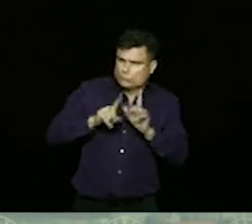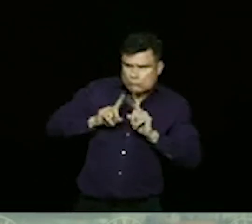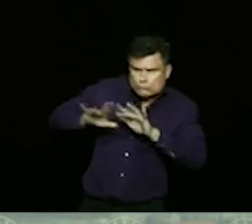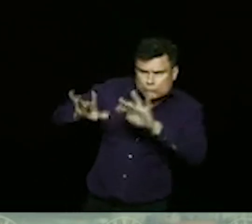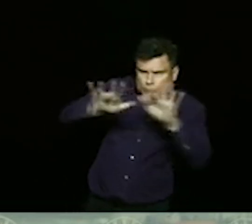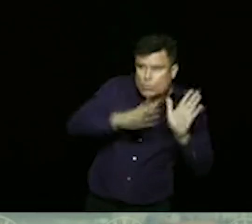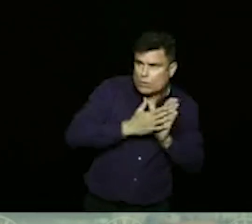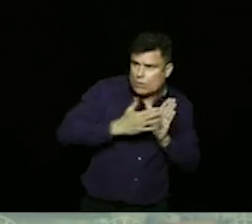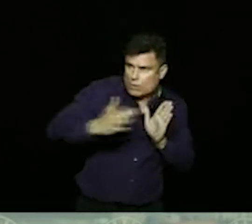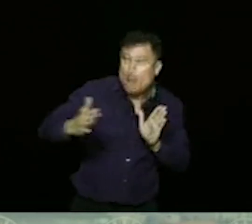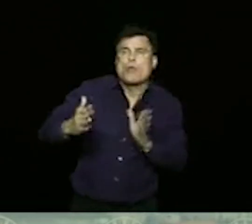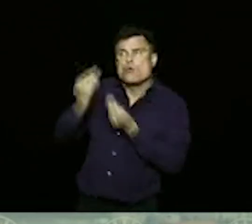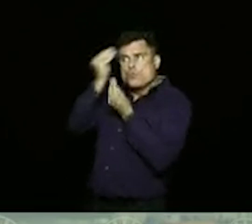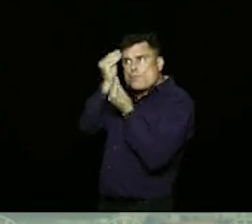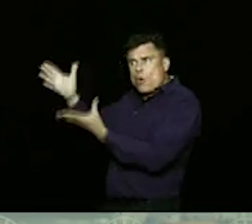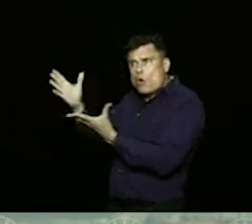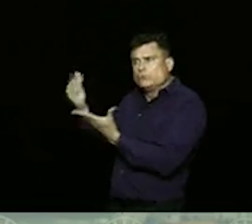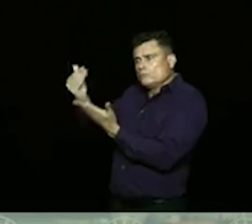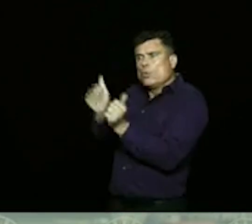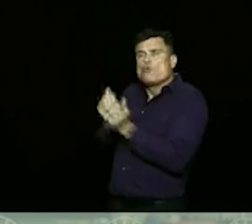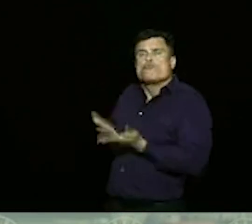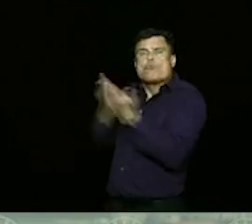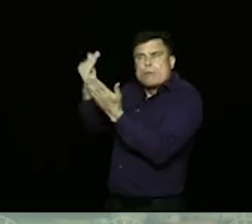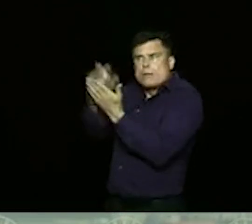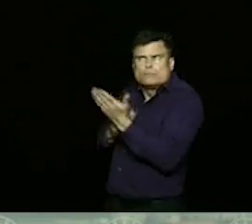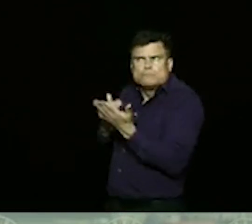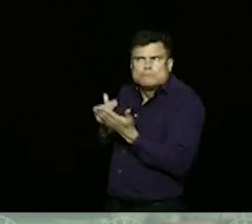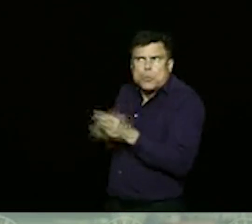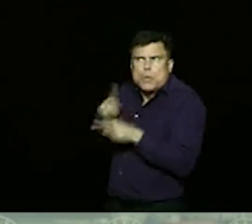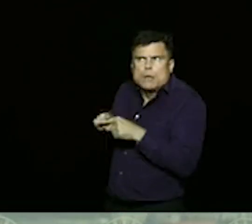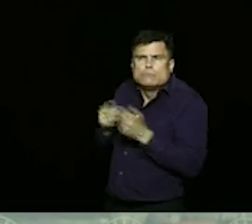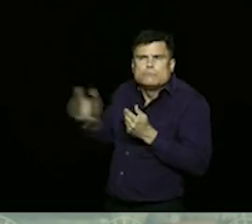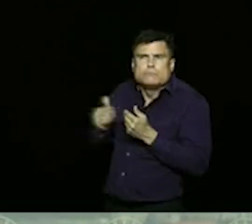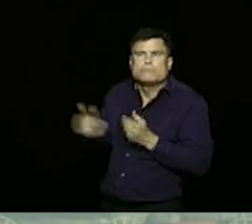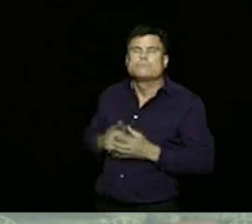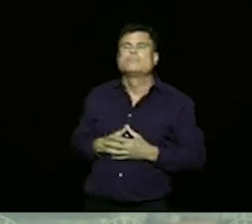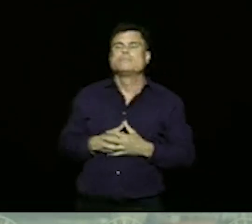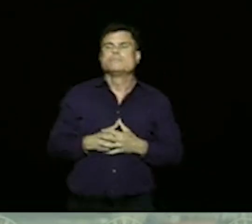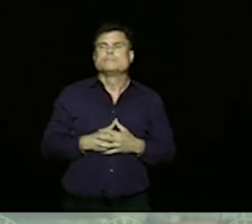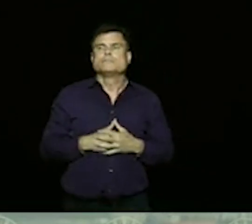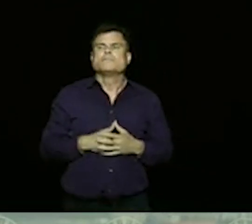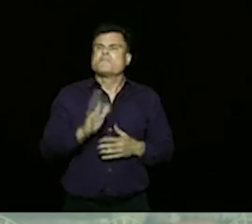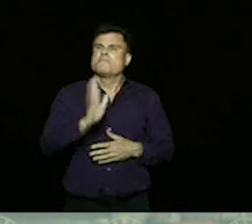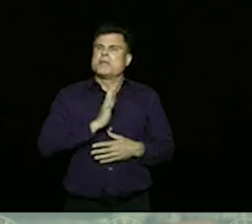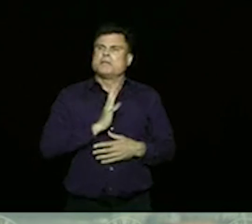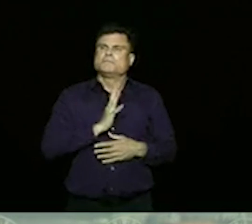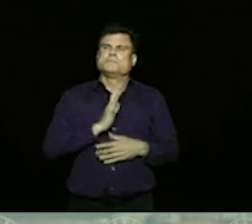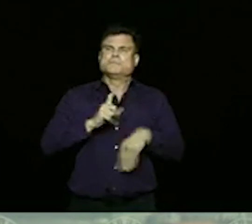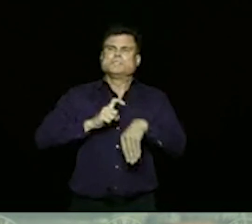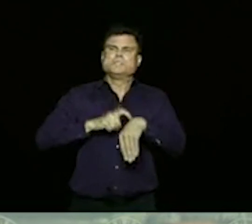what does it tell you that you even have to investigate something like this in 2020? It tells